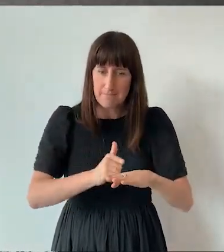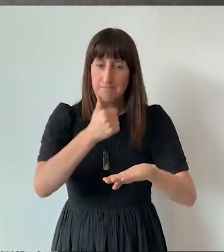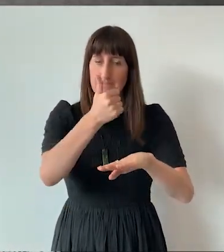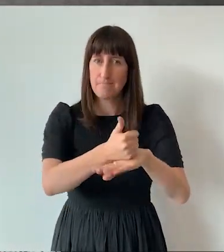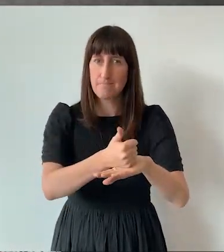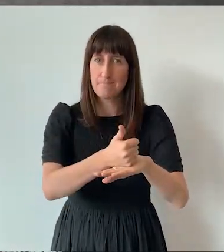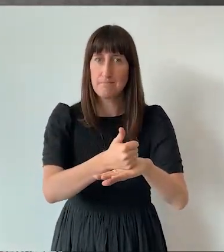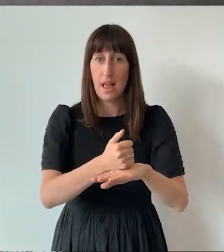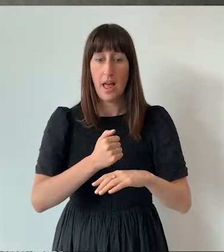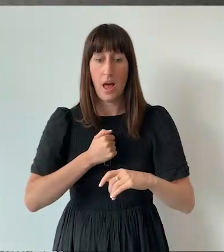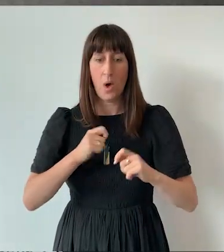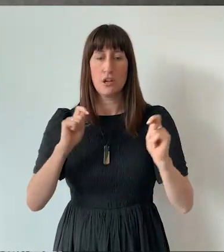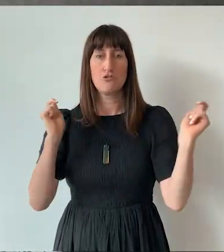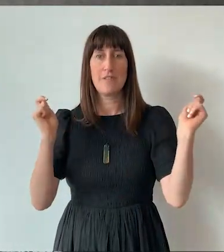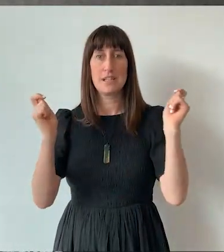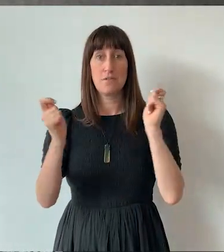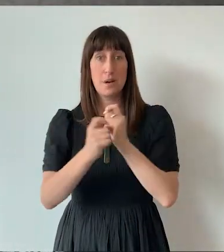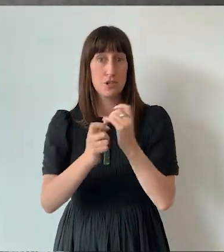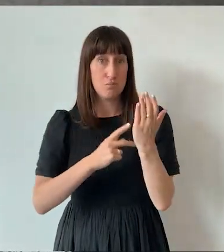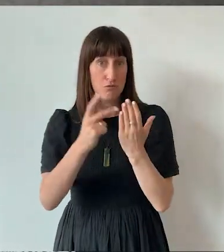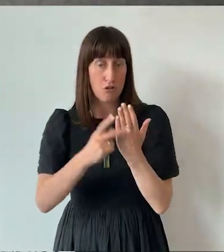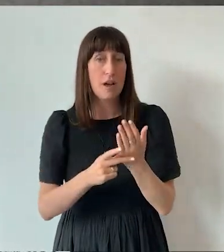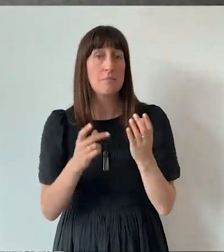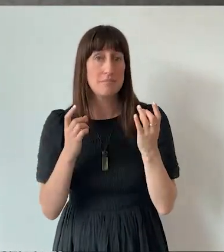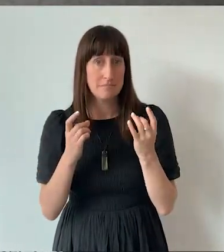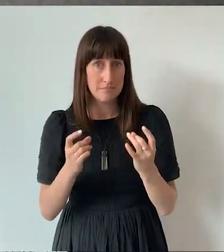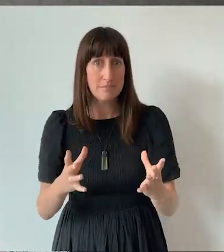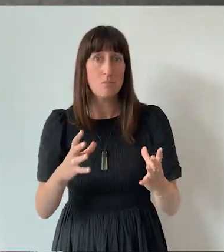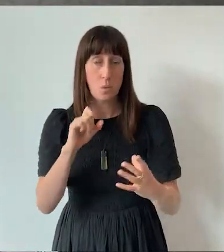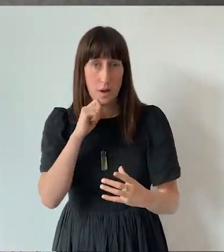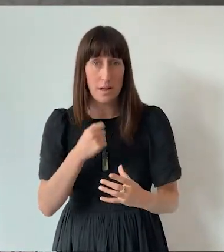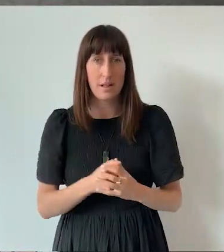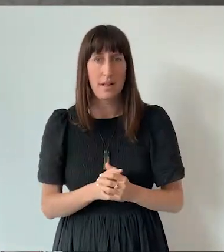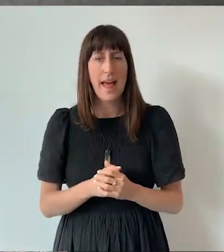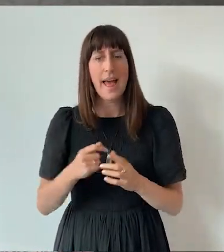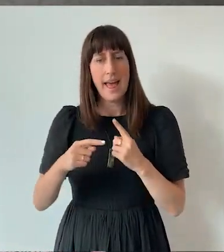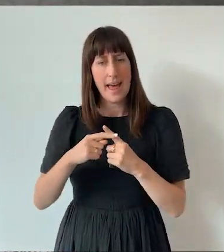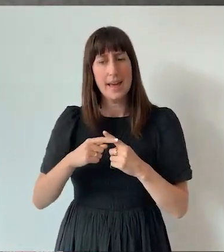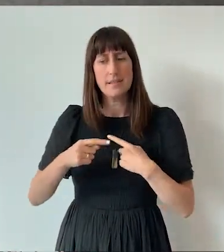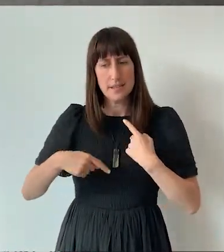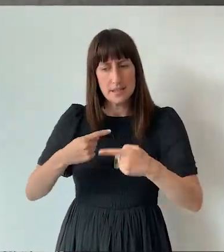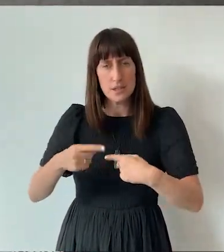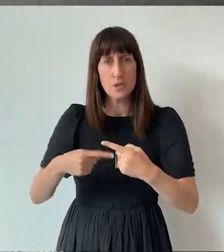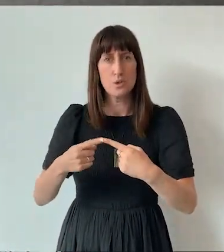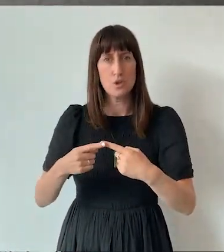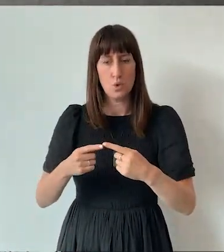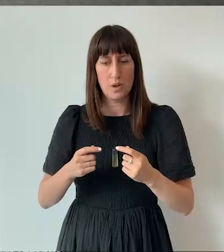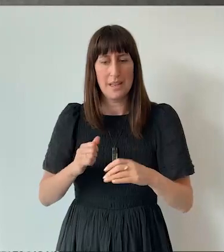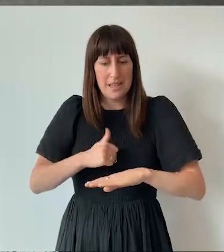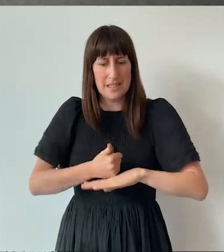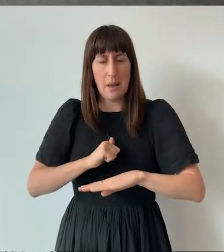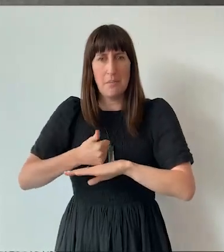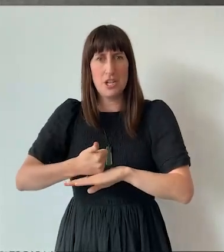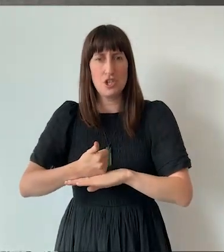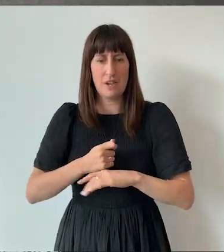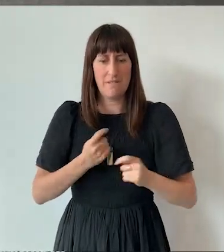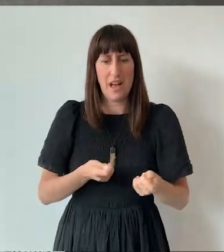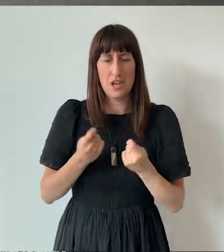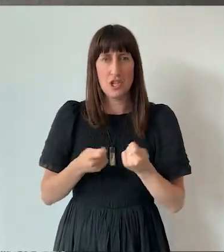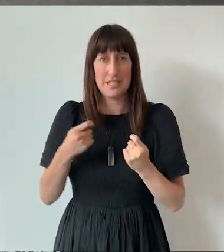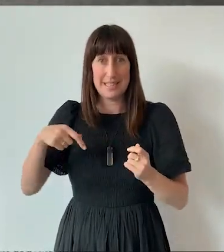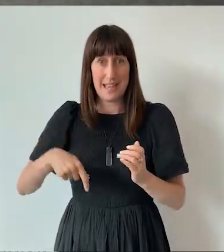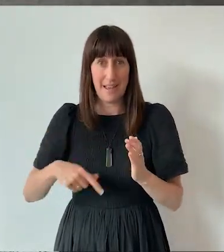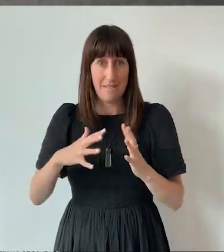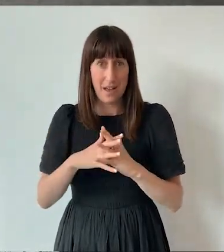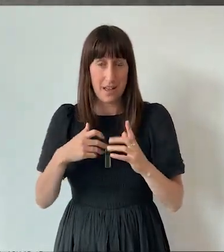implement our transformation program and continue to establish our functions at Whaikaha. With